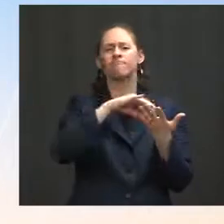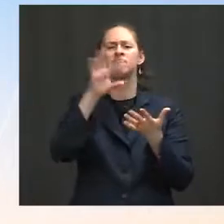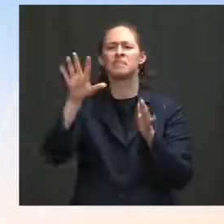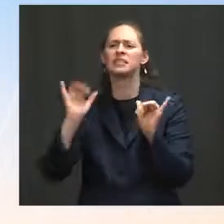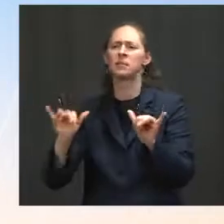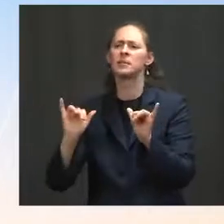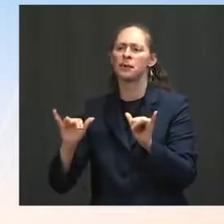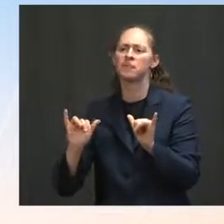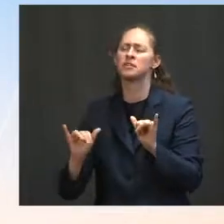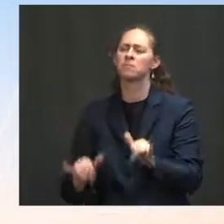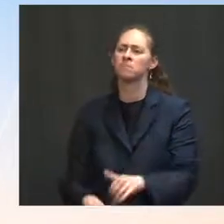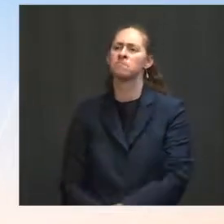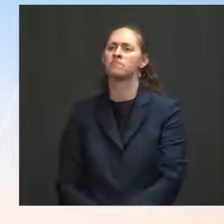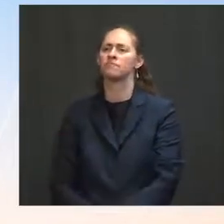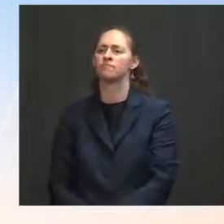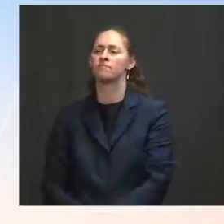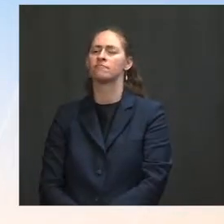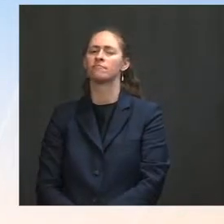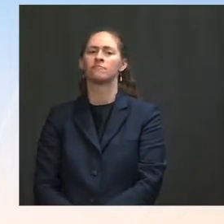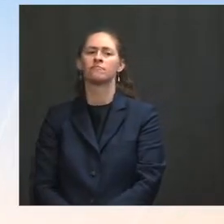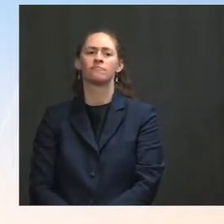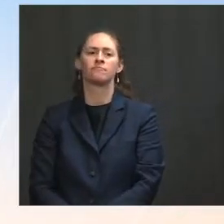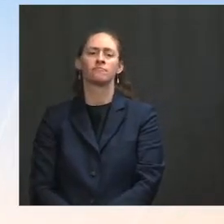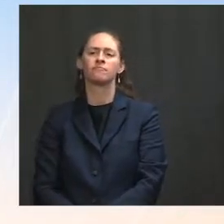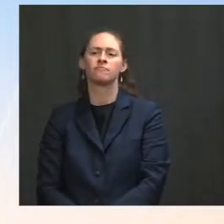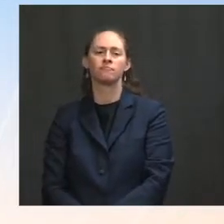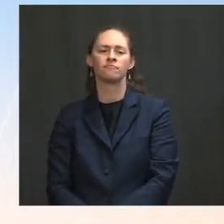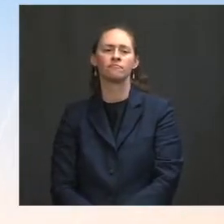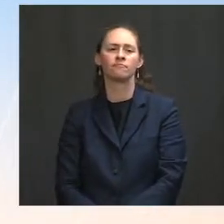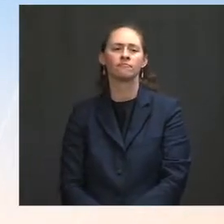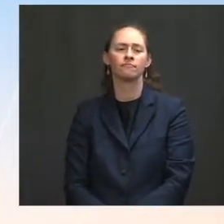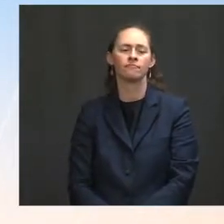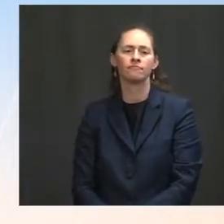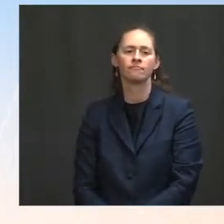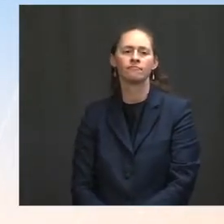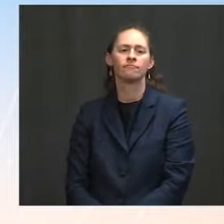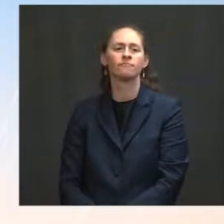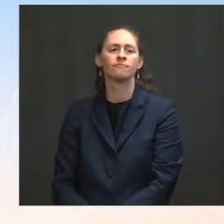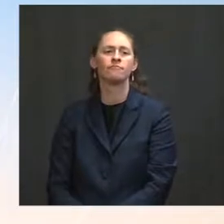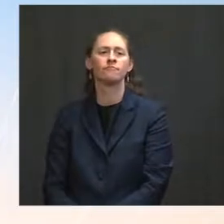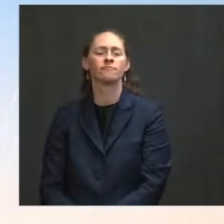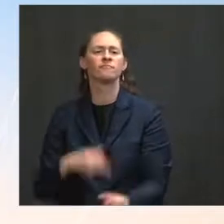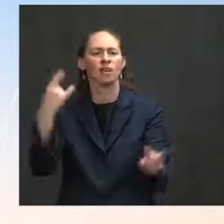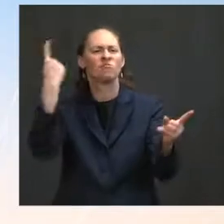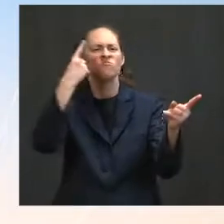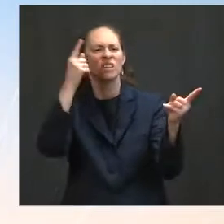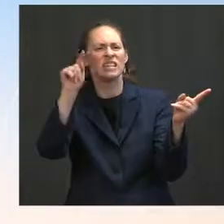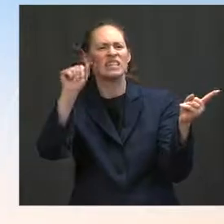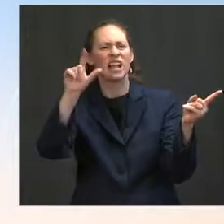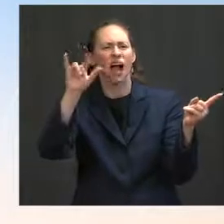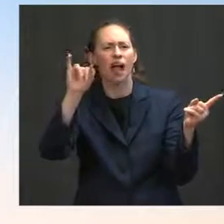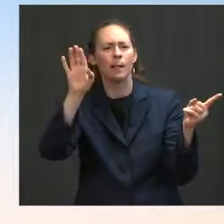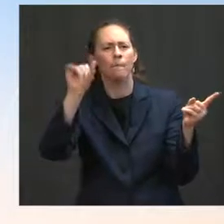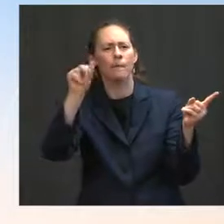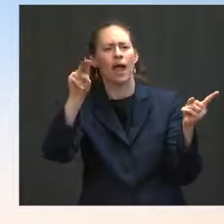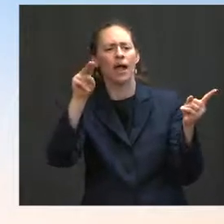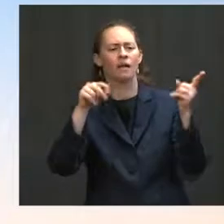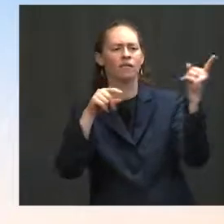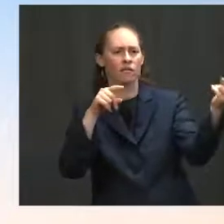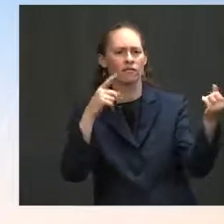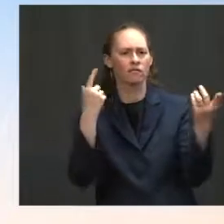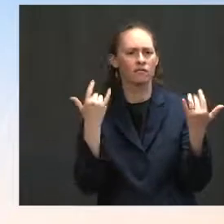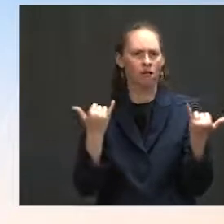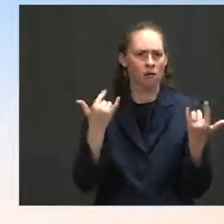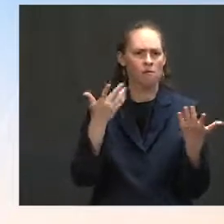billion doses. Afghanistan, the Taliban has captured a key border crossing with Iran today, a move that's designed to choke the